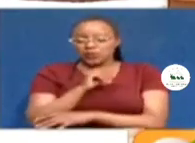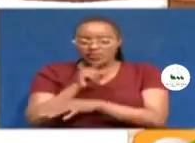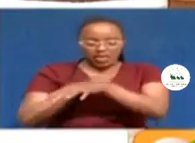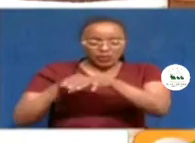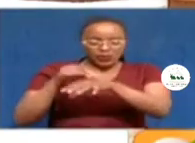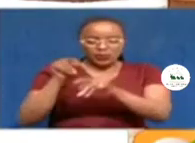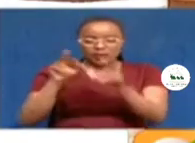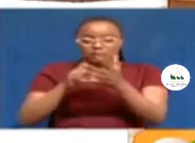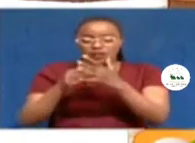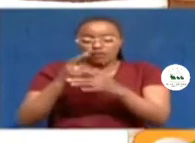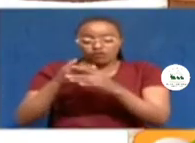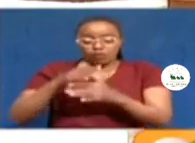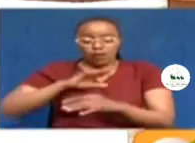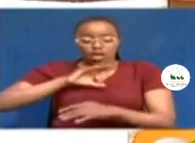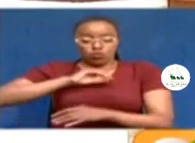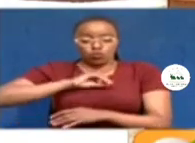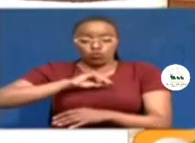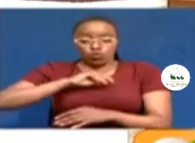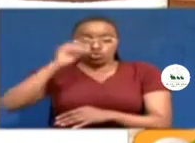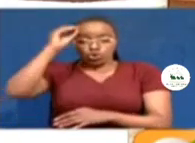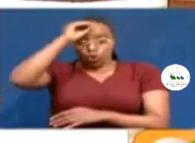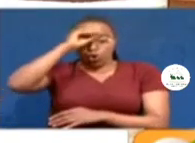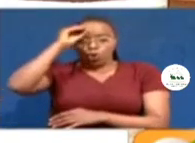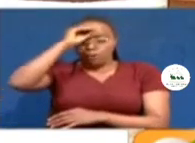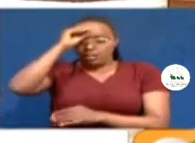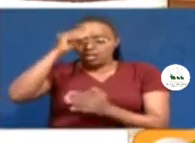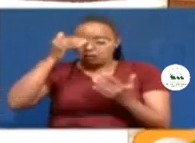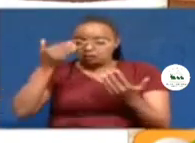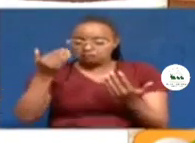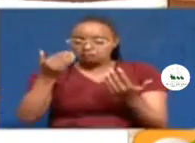from my own standpoint, it merely